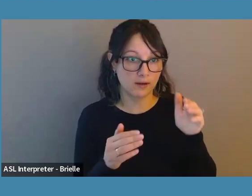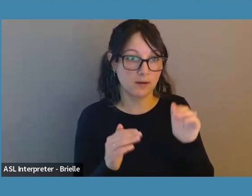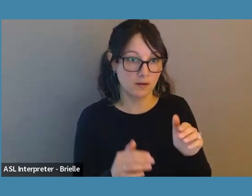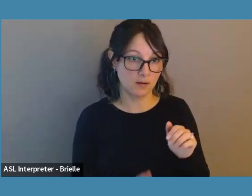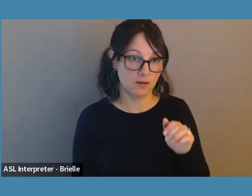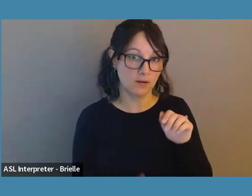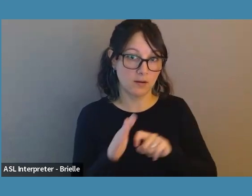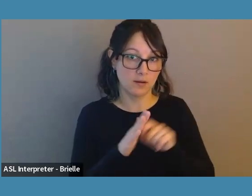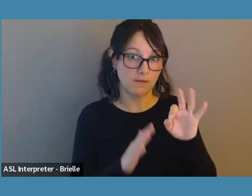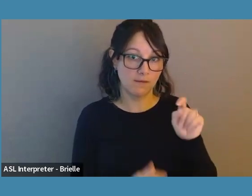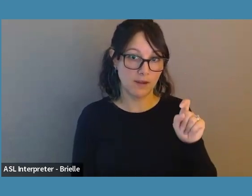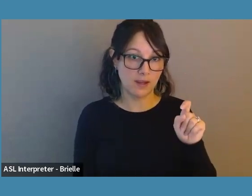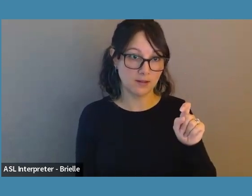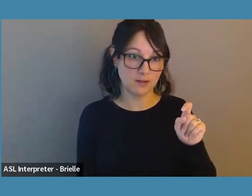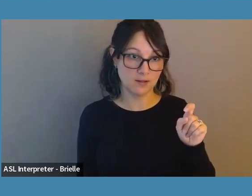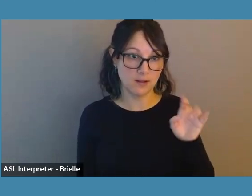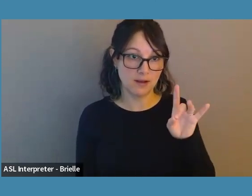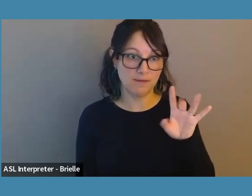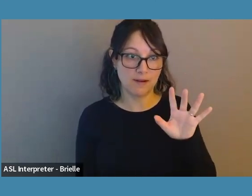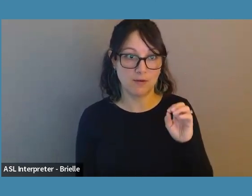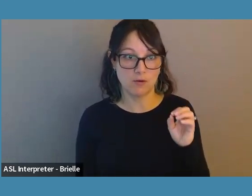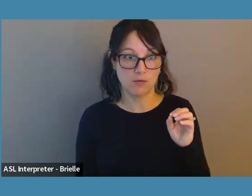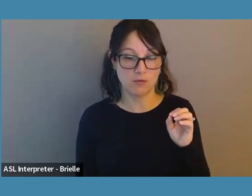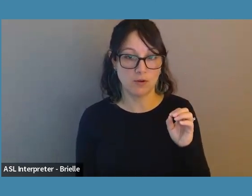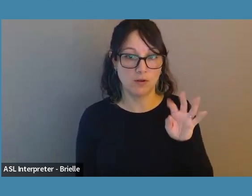850-488-1429. The fax number is